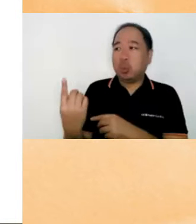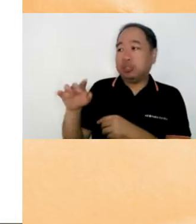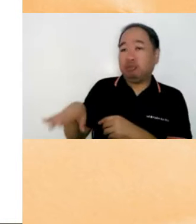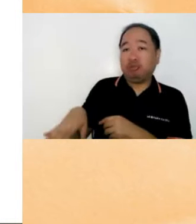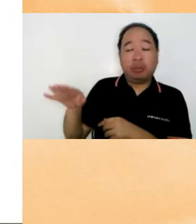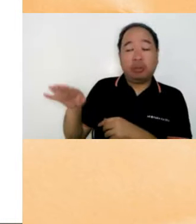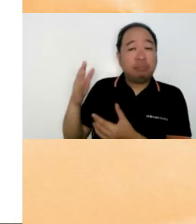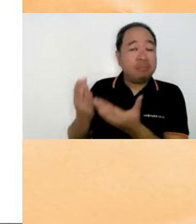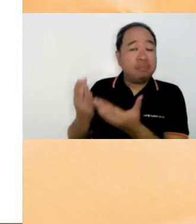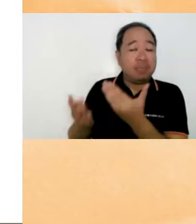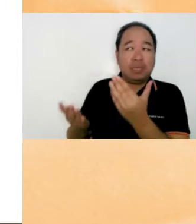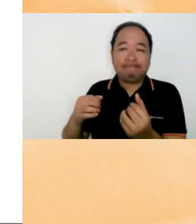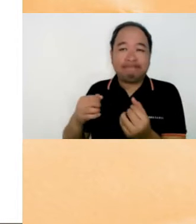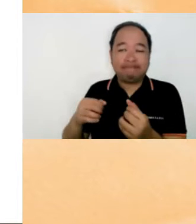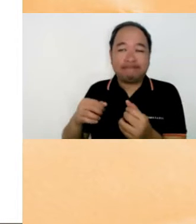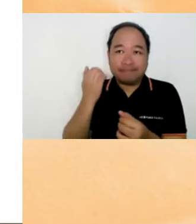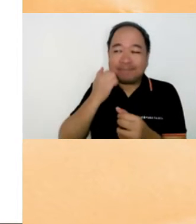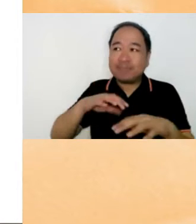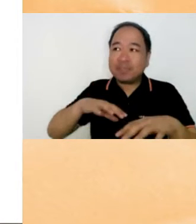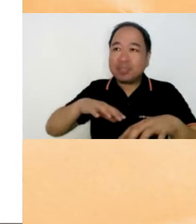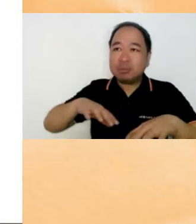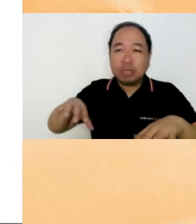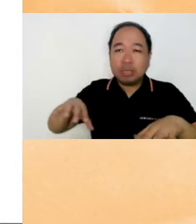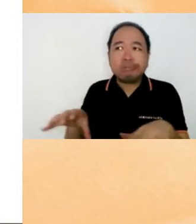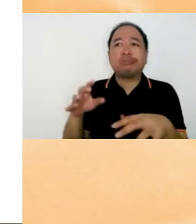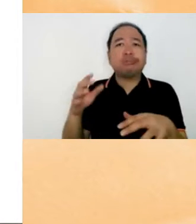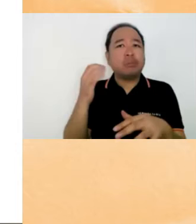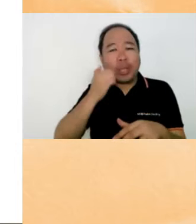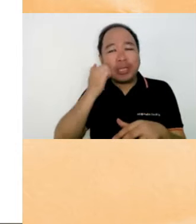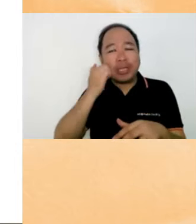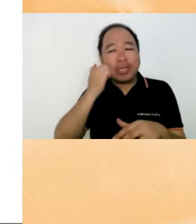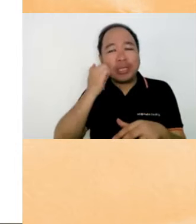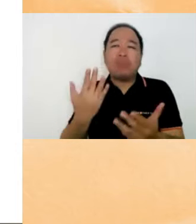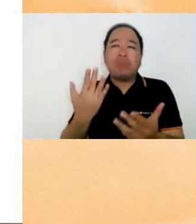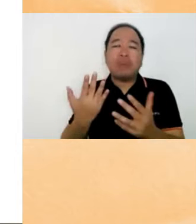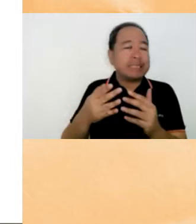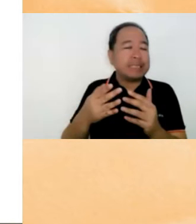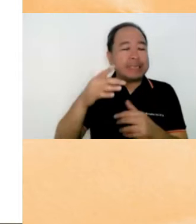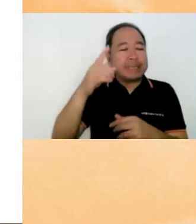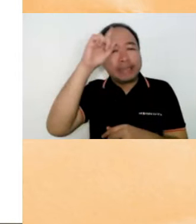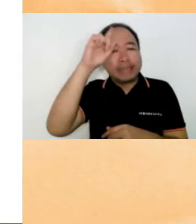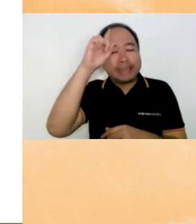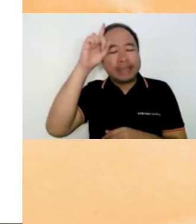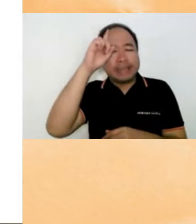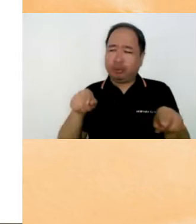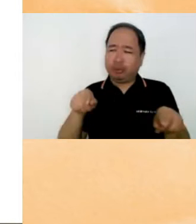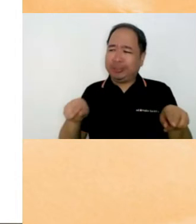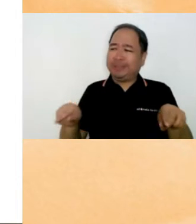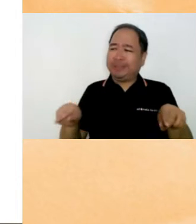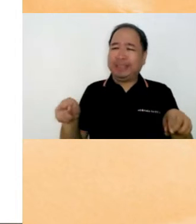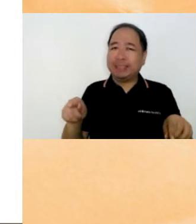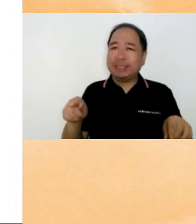and easily irritable. But all of these determine how they relate to the outside world,